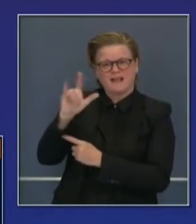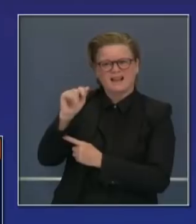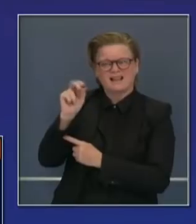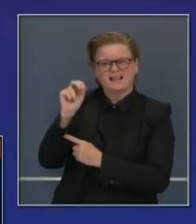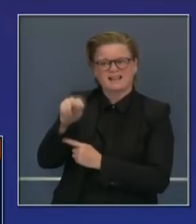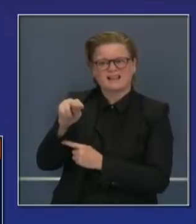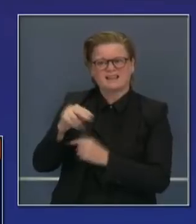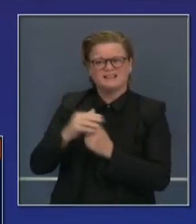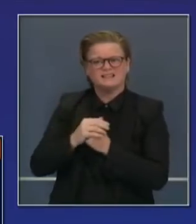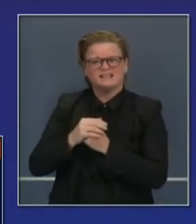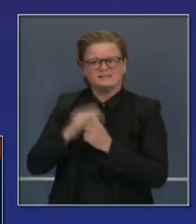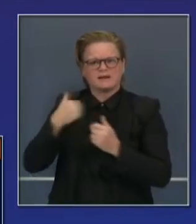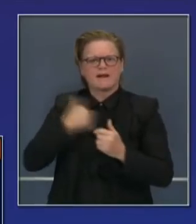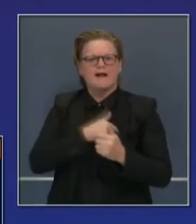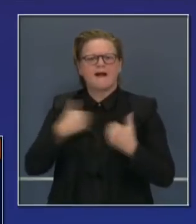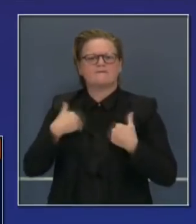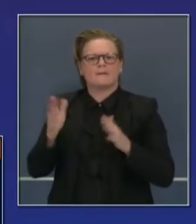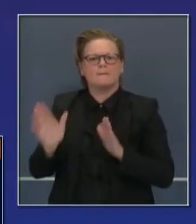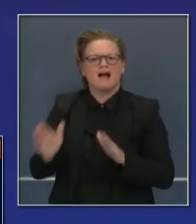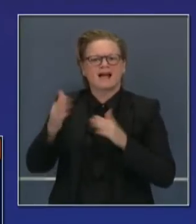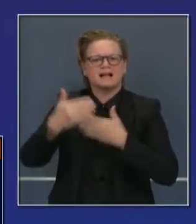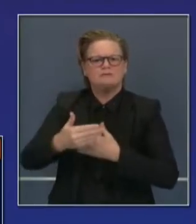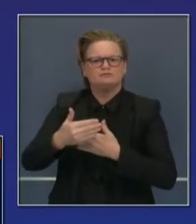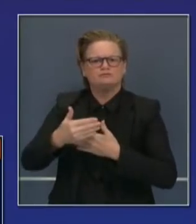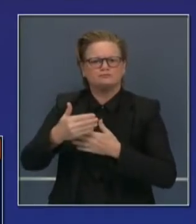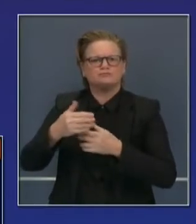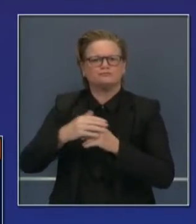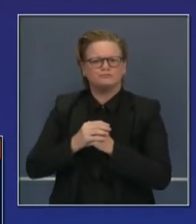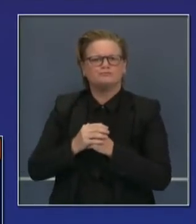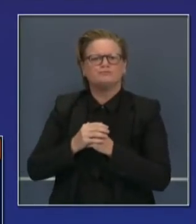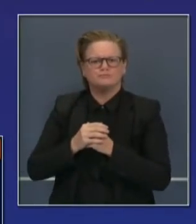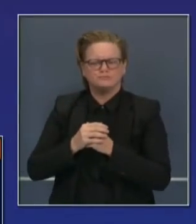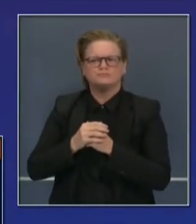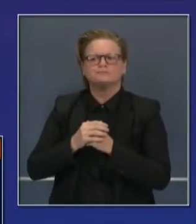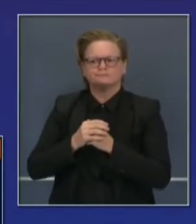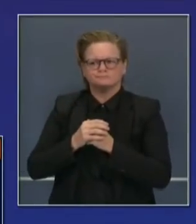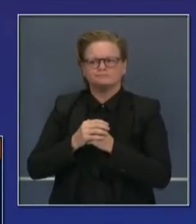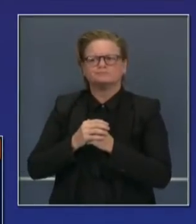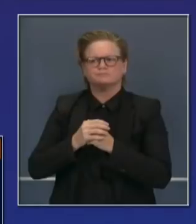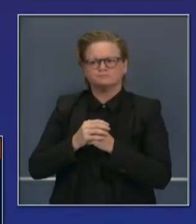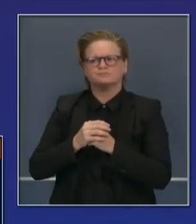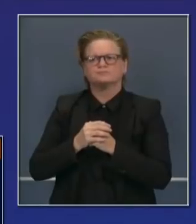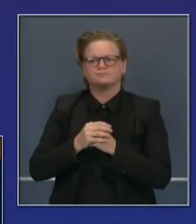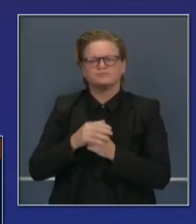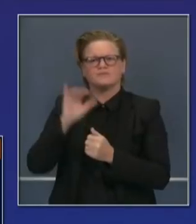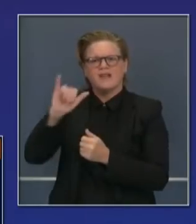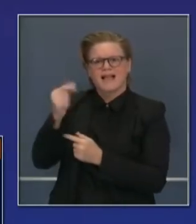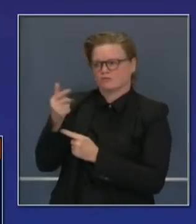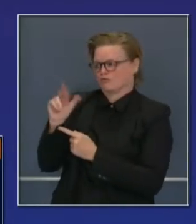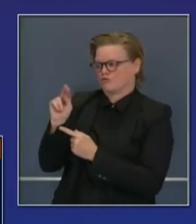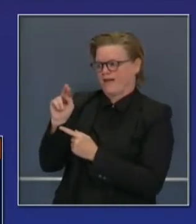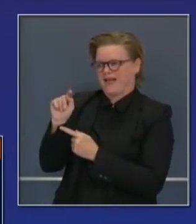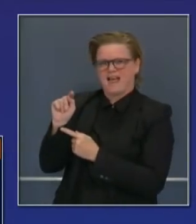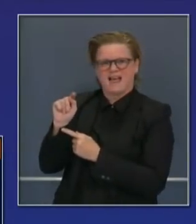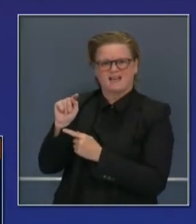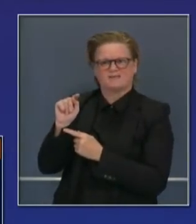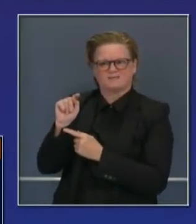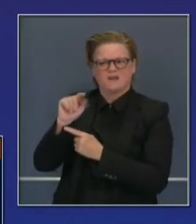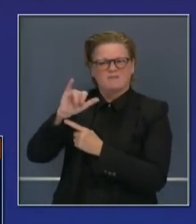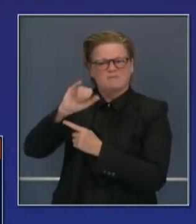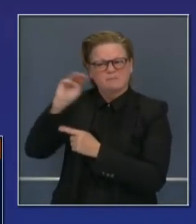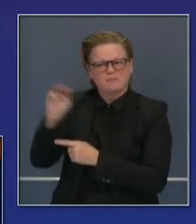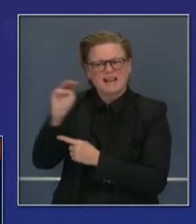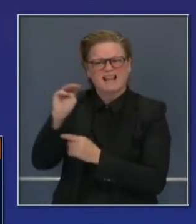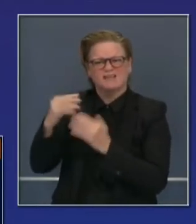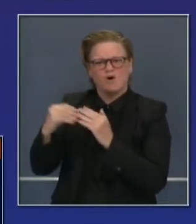is $25,000 grants, up to $25,000 grants. And because of leadership in the legislature,